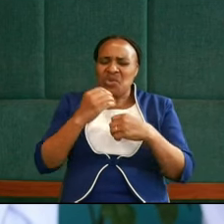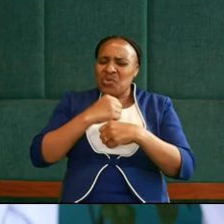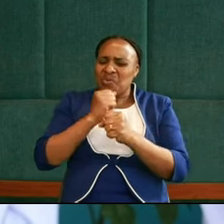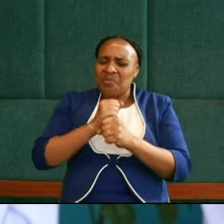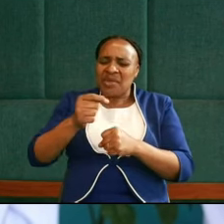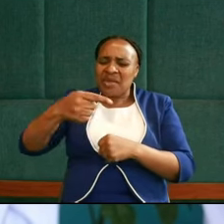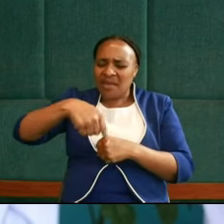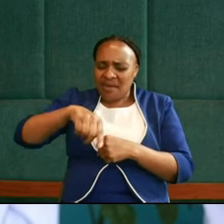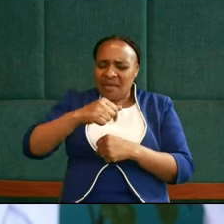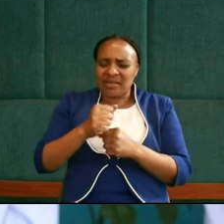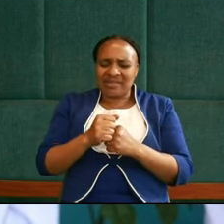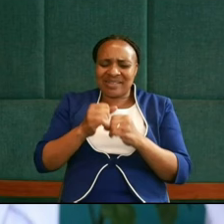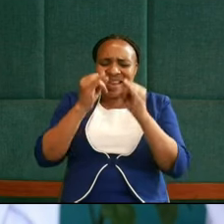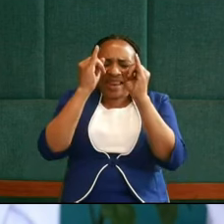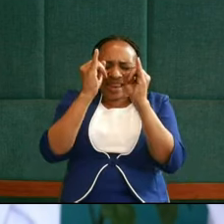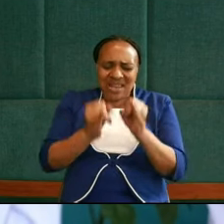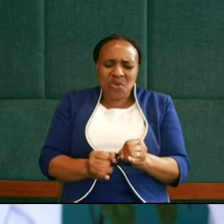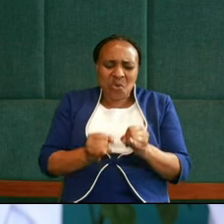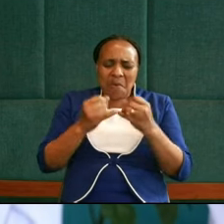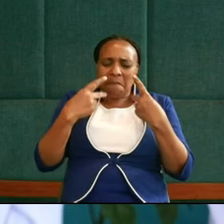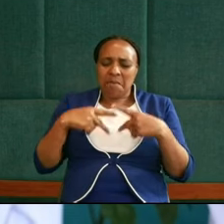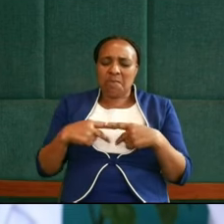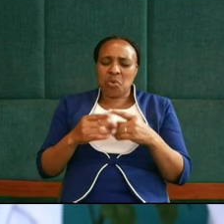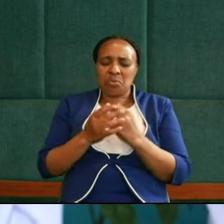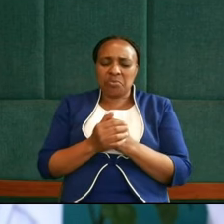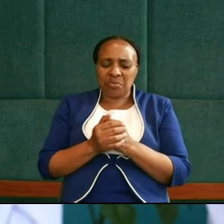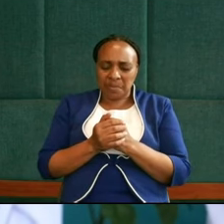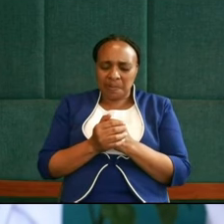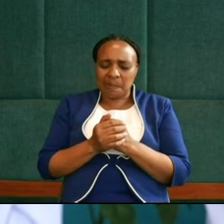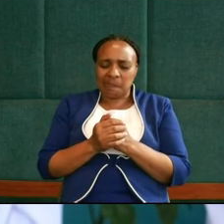us new people.